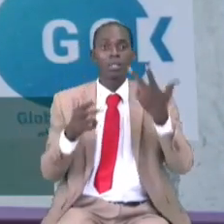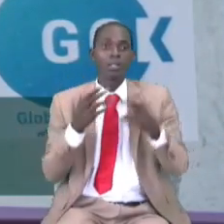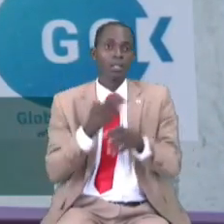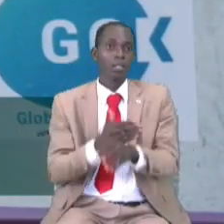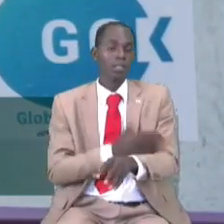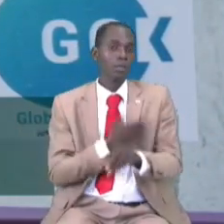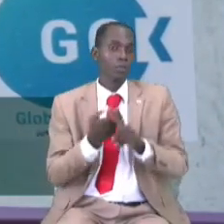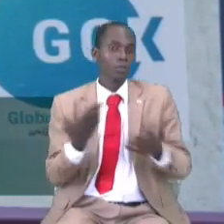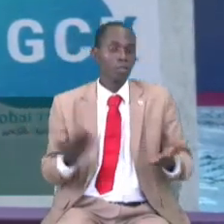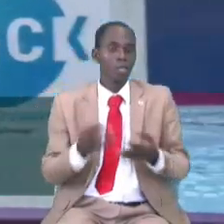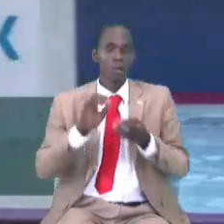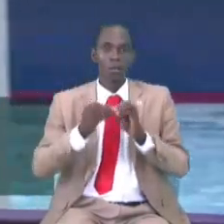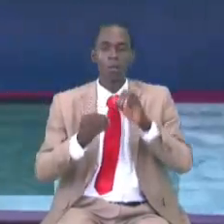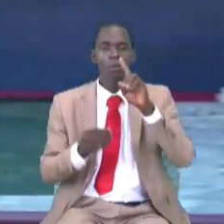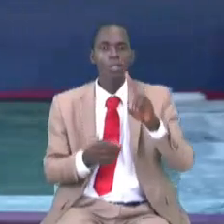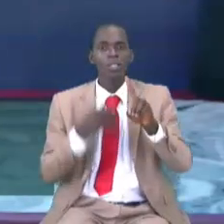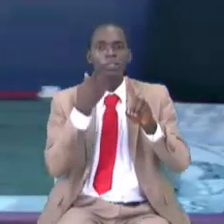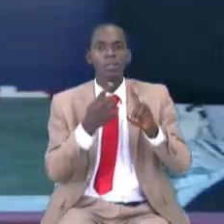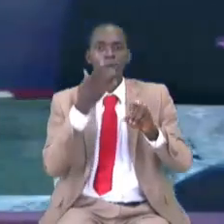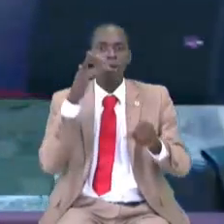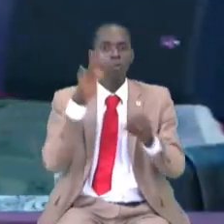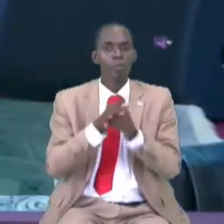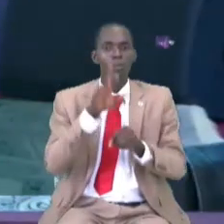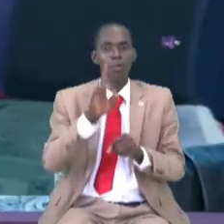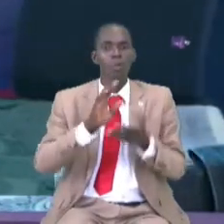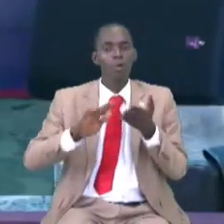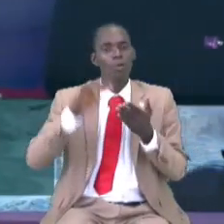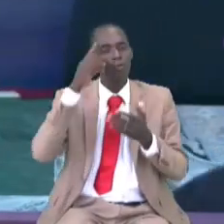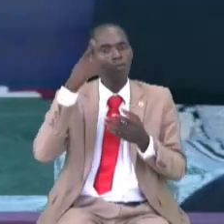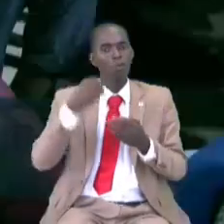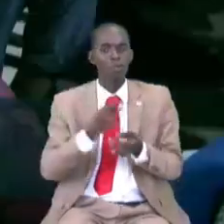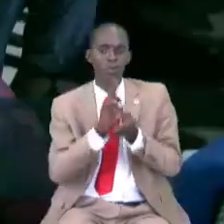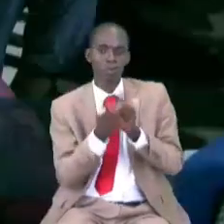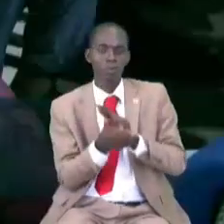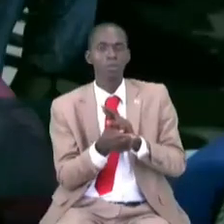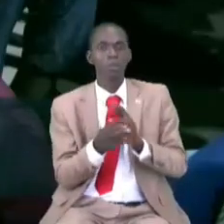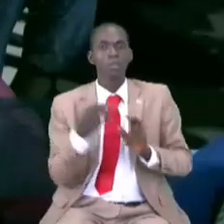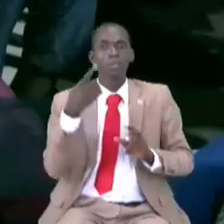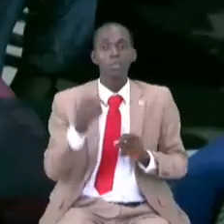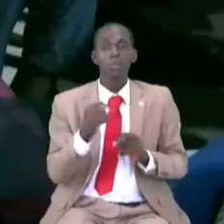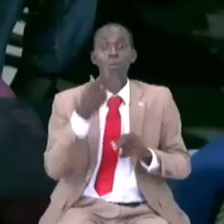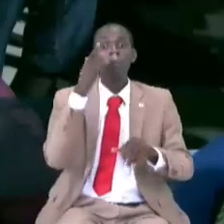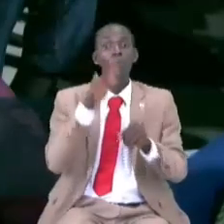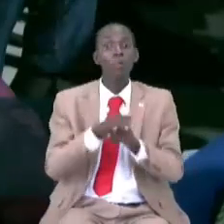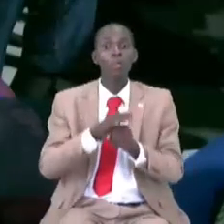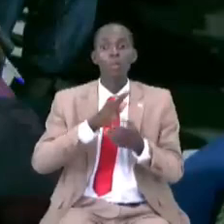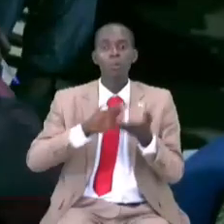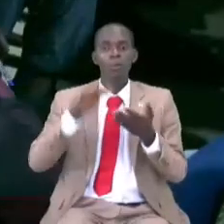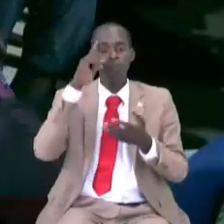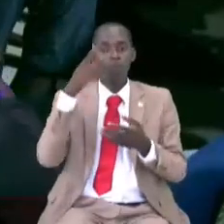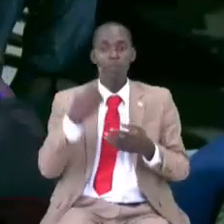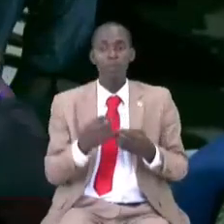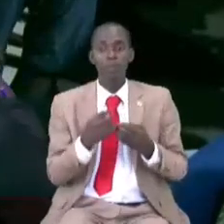the penitent. The promised pardon for the penitent. Number two, the procured provision for